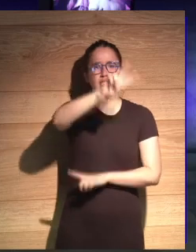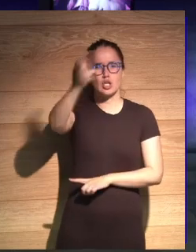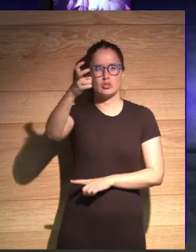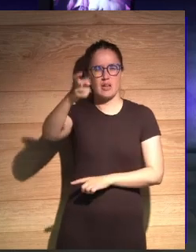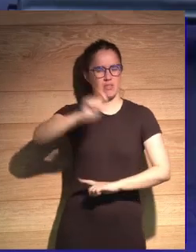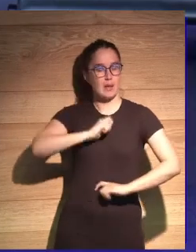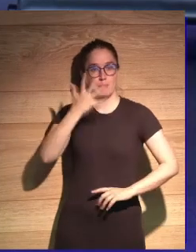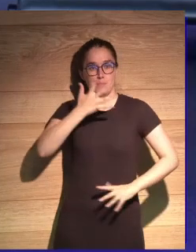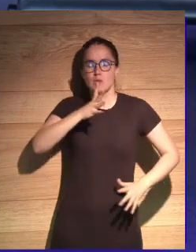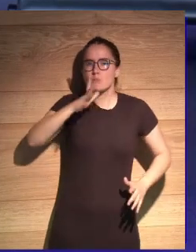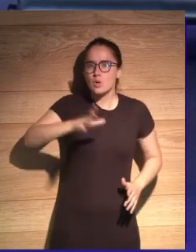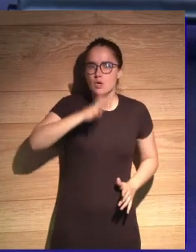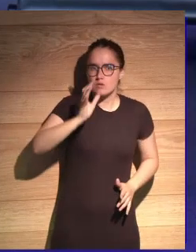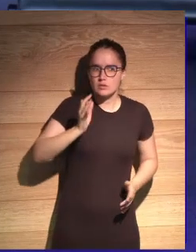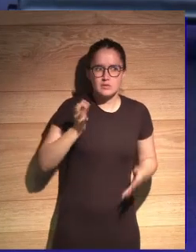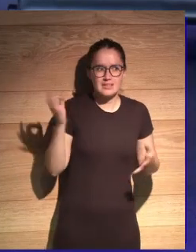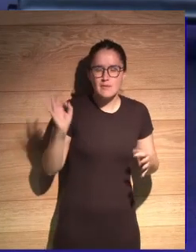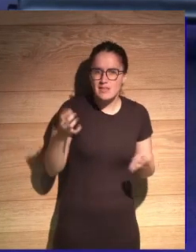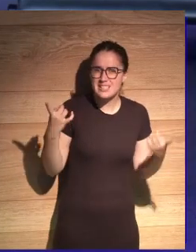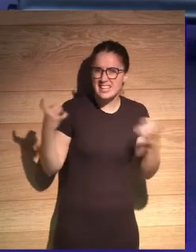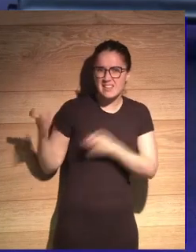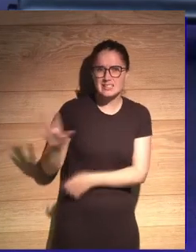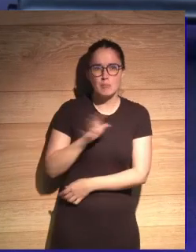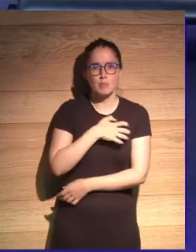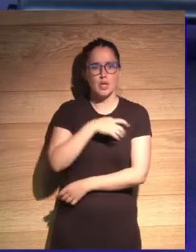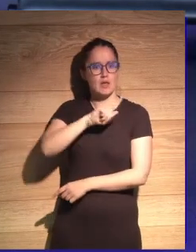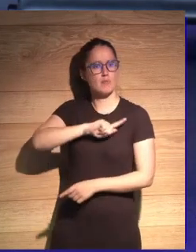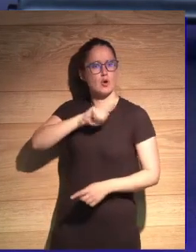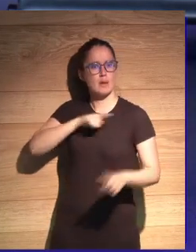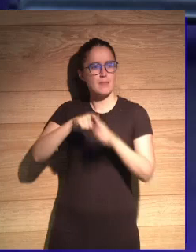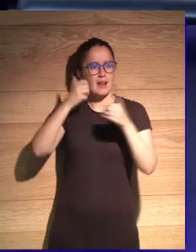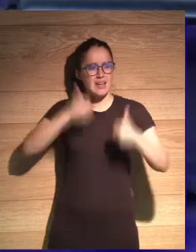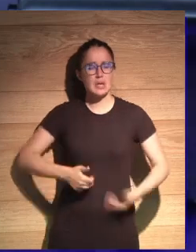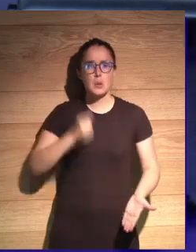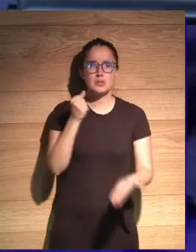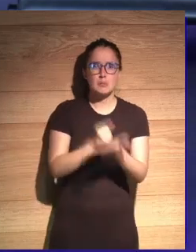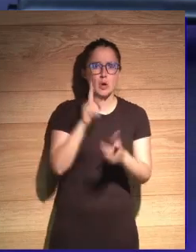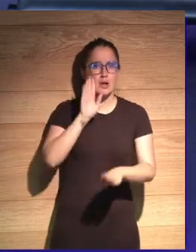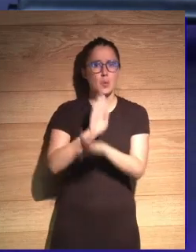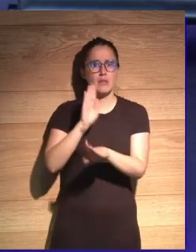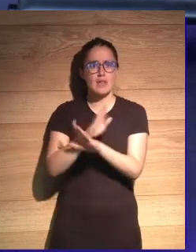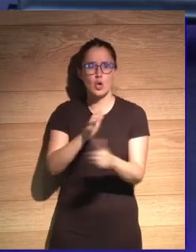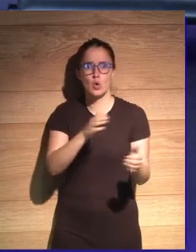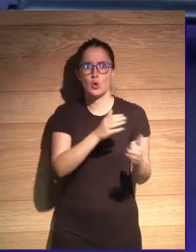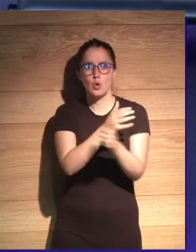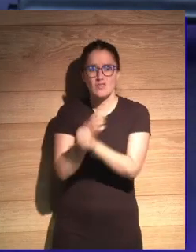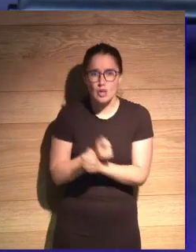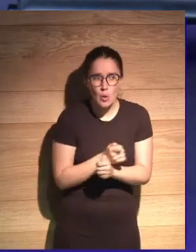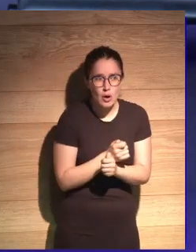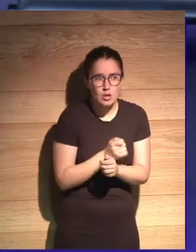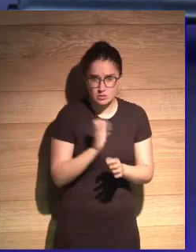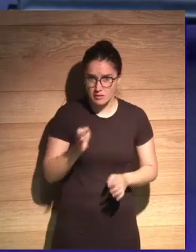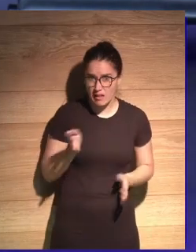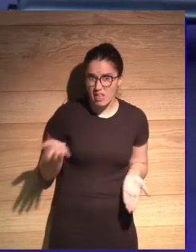some people fear someone else's dreams? Do we need a moral police